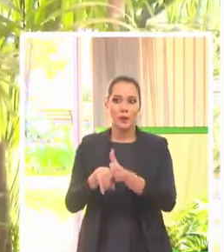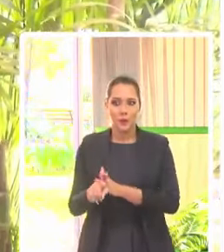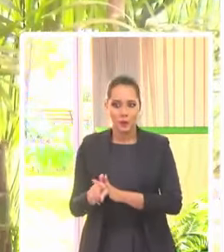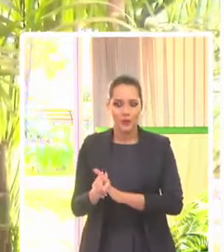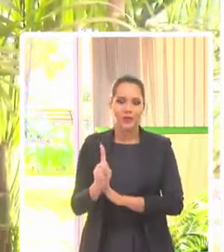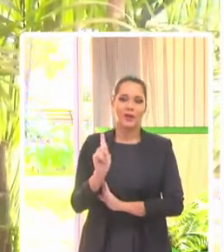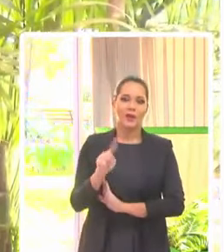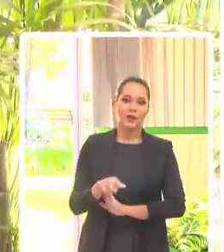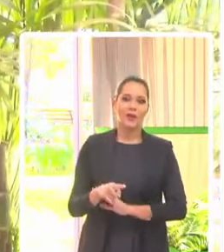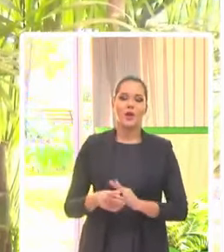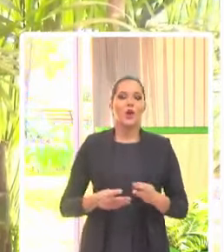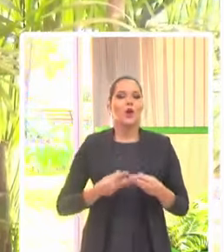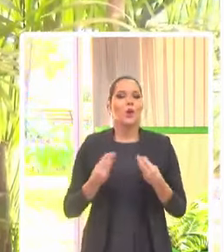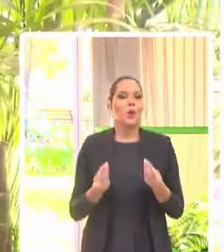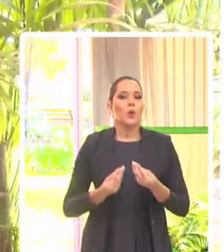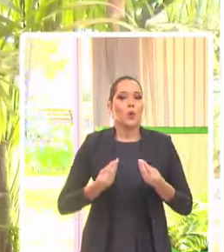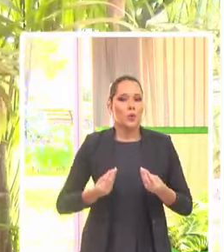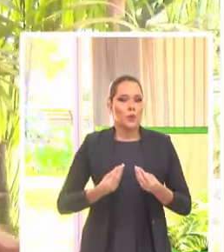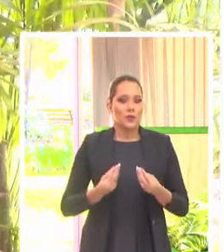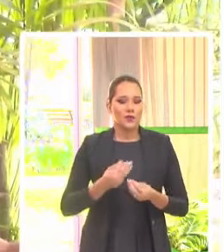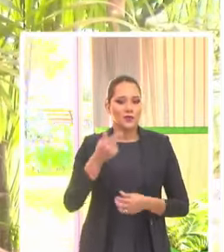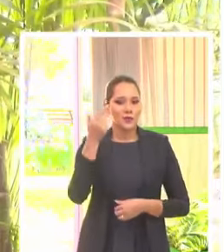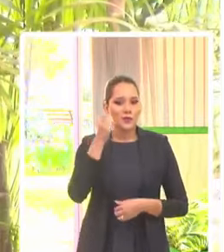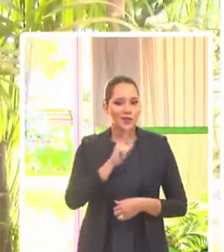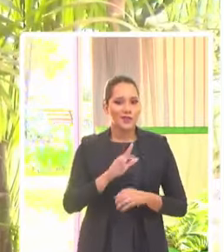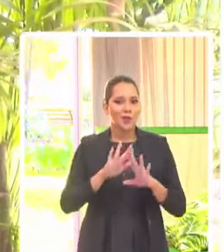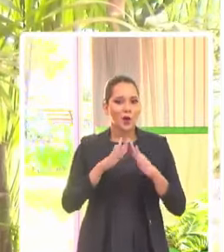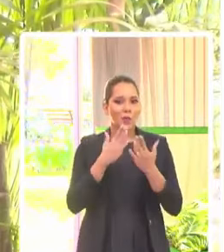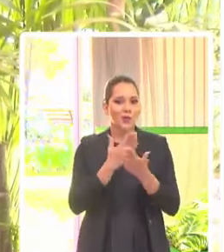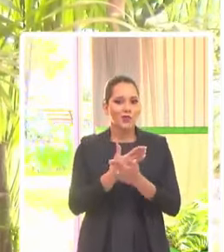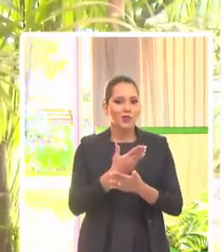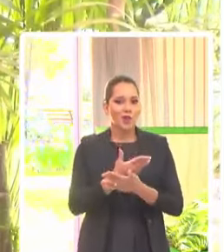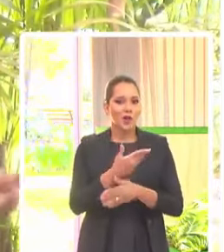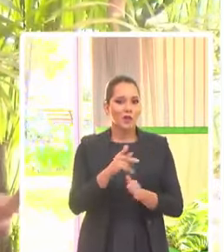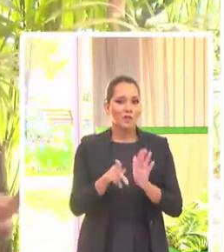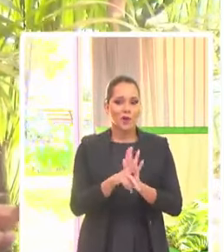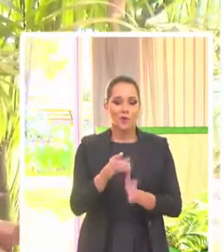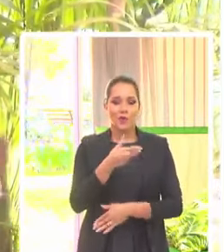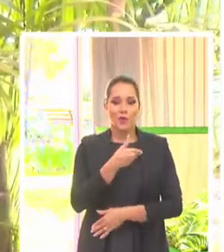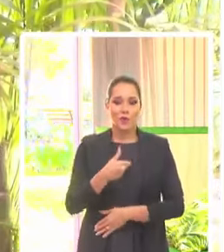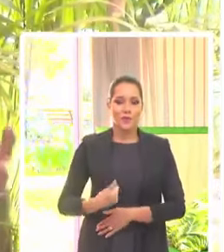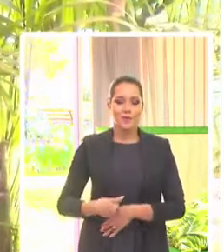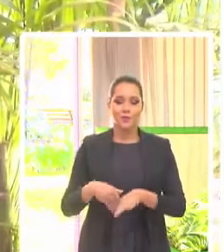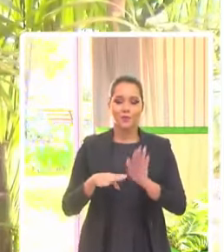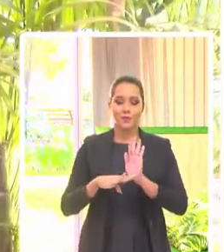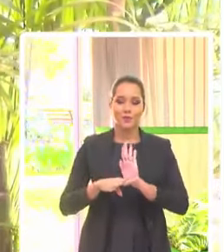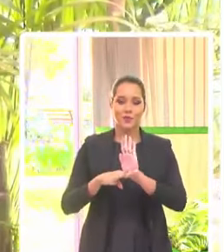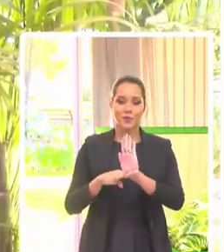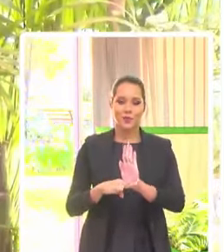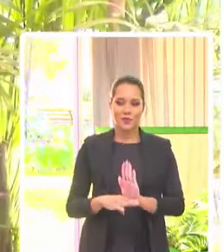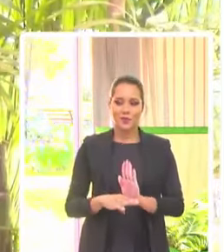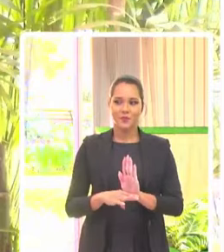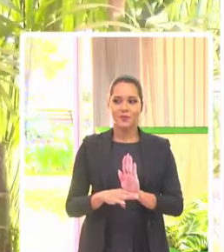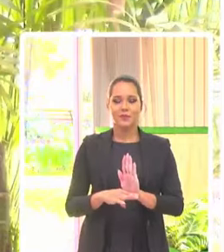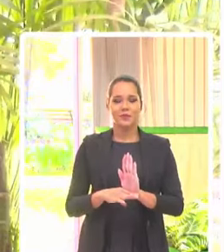how can we as a school of government contribute to